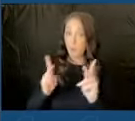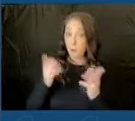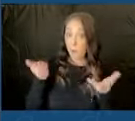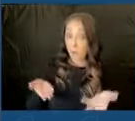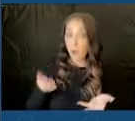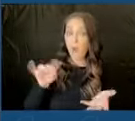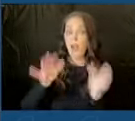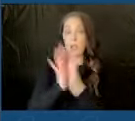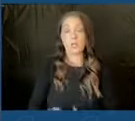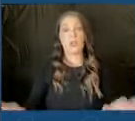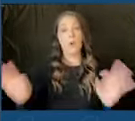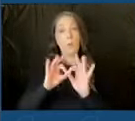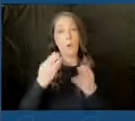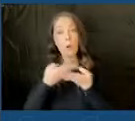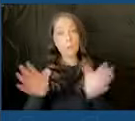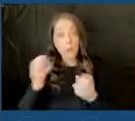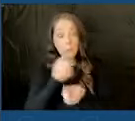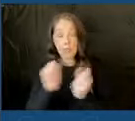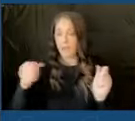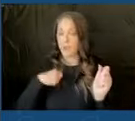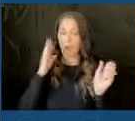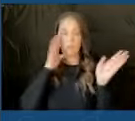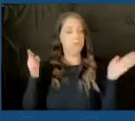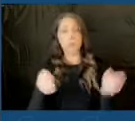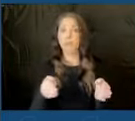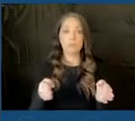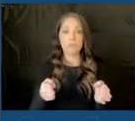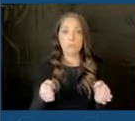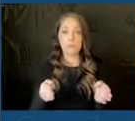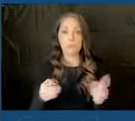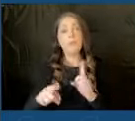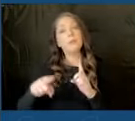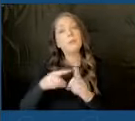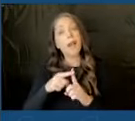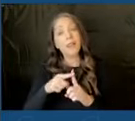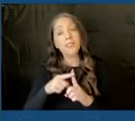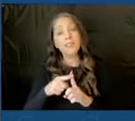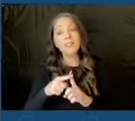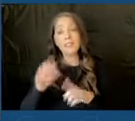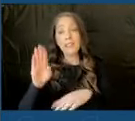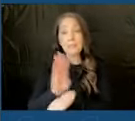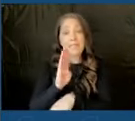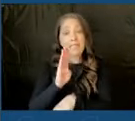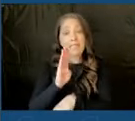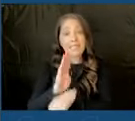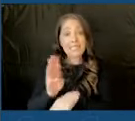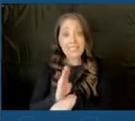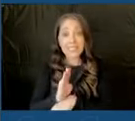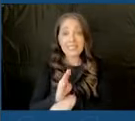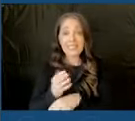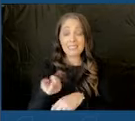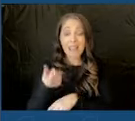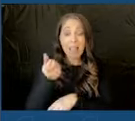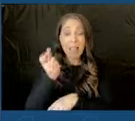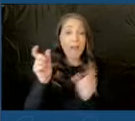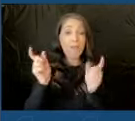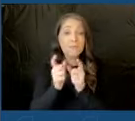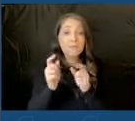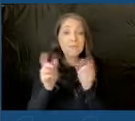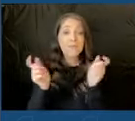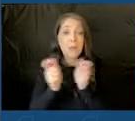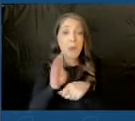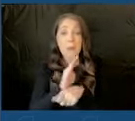public safety all day long. But also the livelihood of the lot of businesses surrounding them, the little bodegas, the little hair